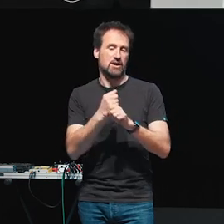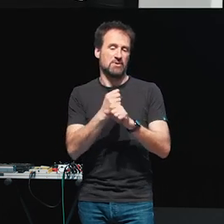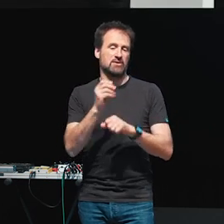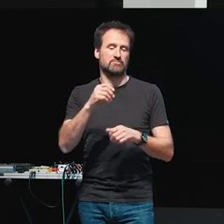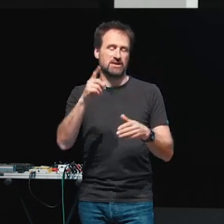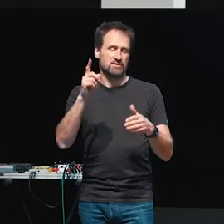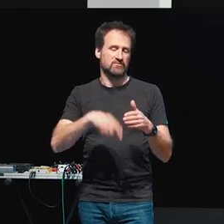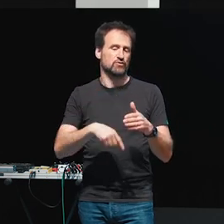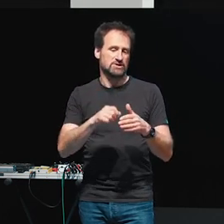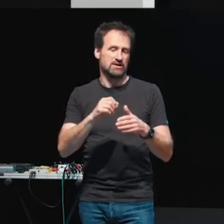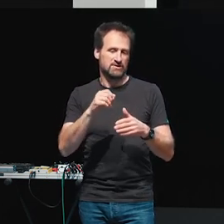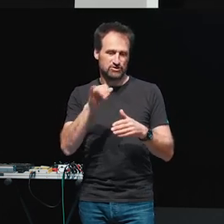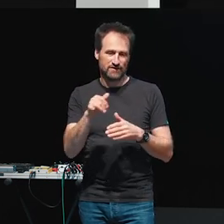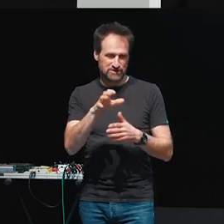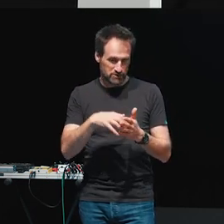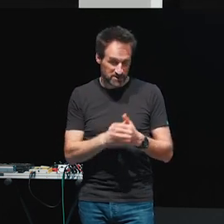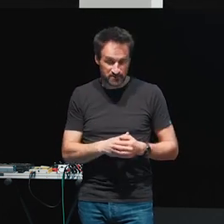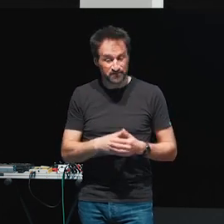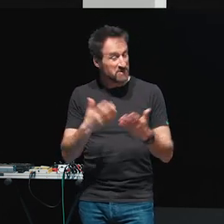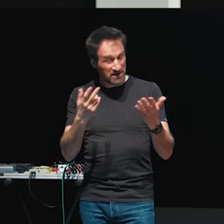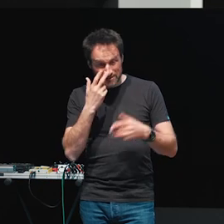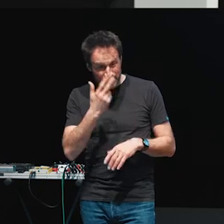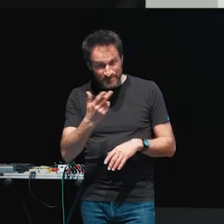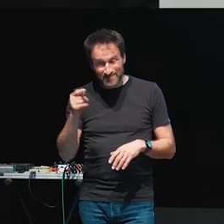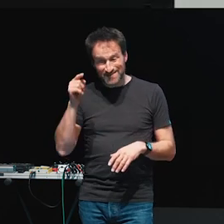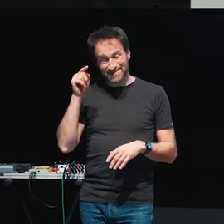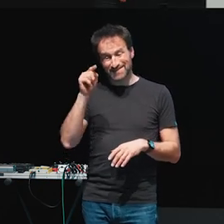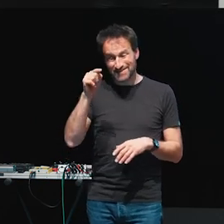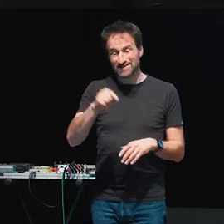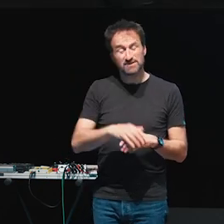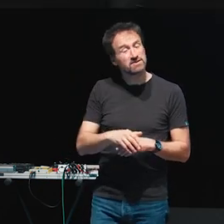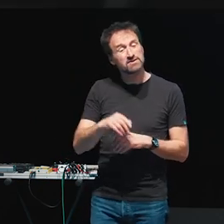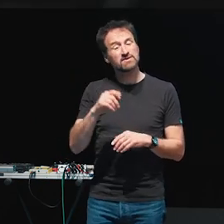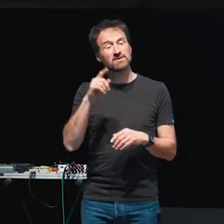And according to this report, when they actually migrated from